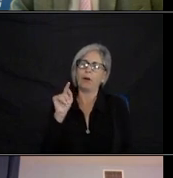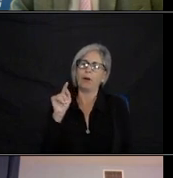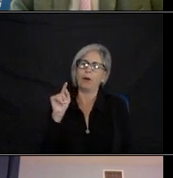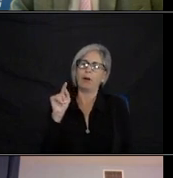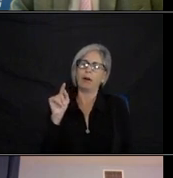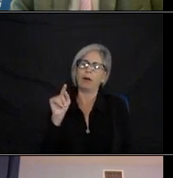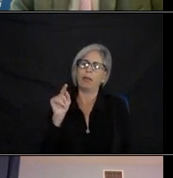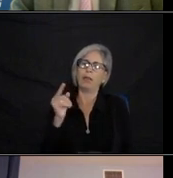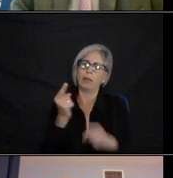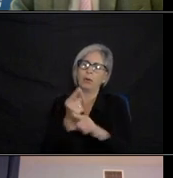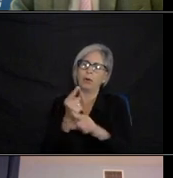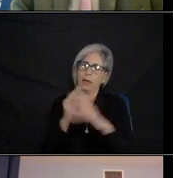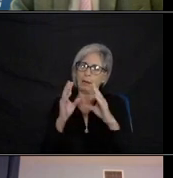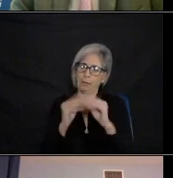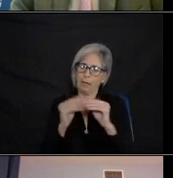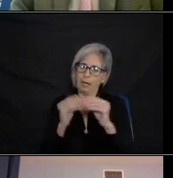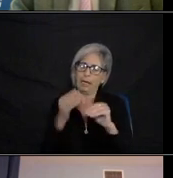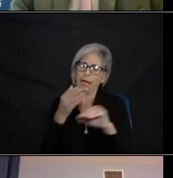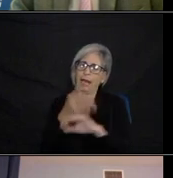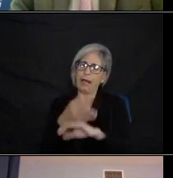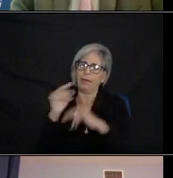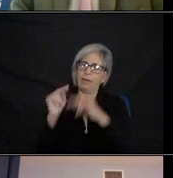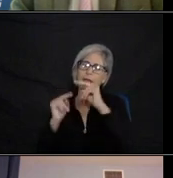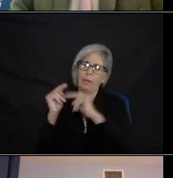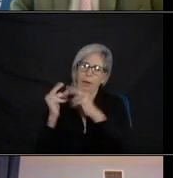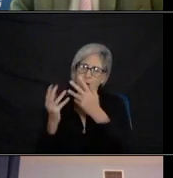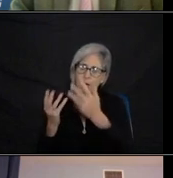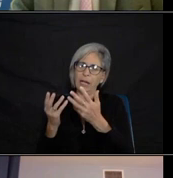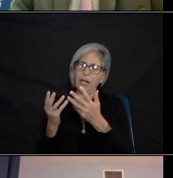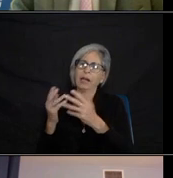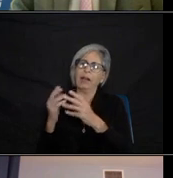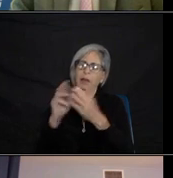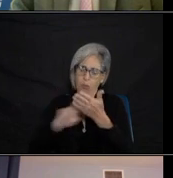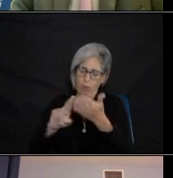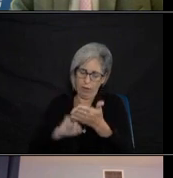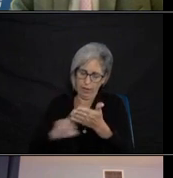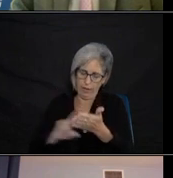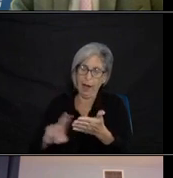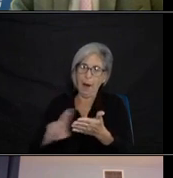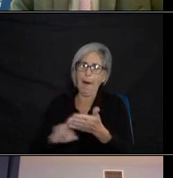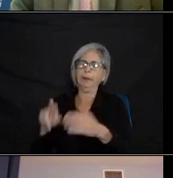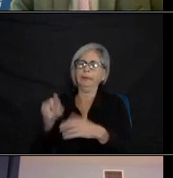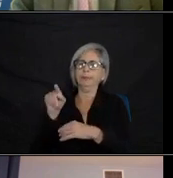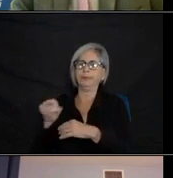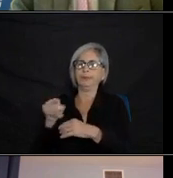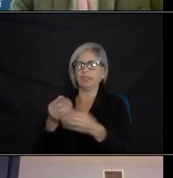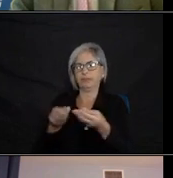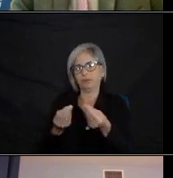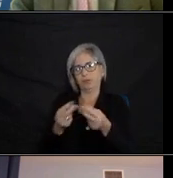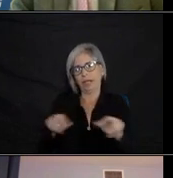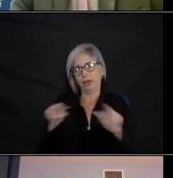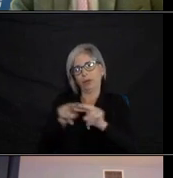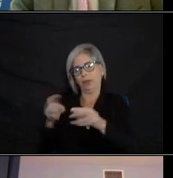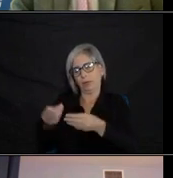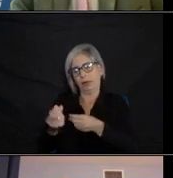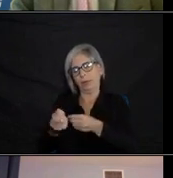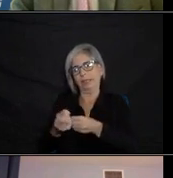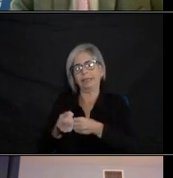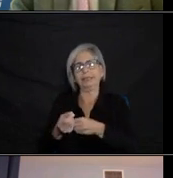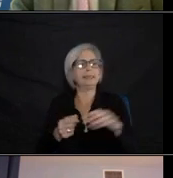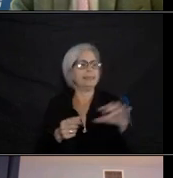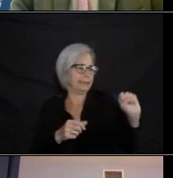at the appropriate meeting after the ability to research the appraisal comes back. Yes, sir.